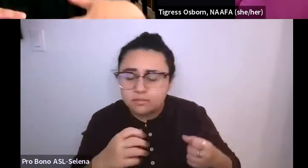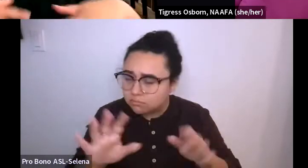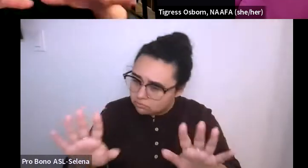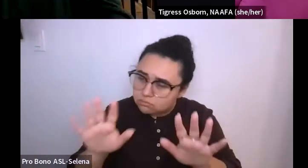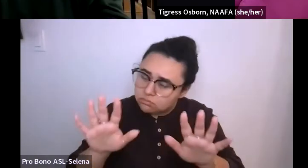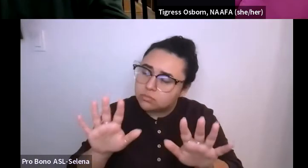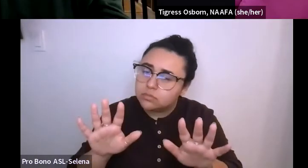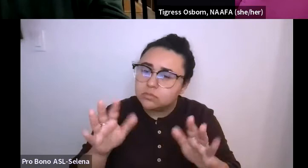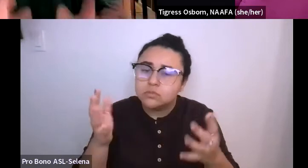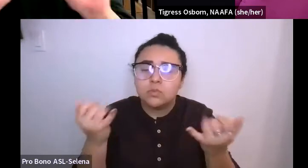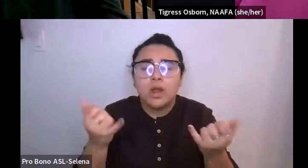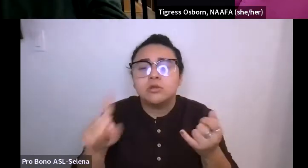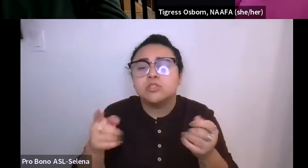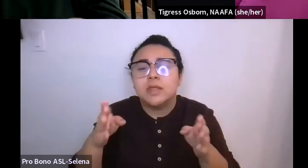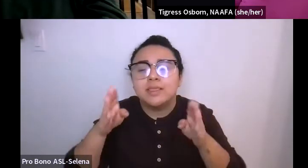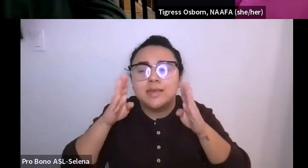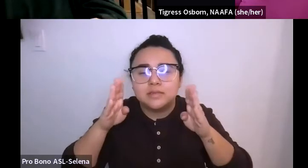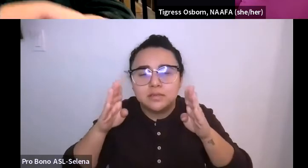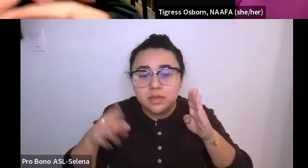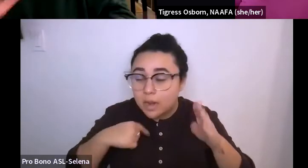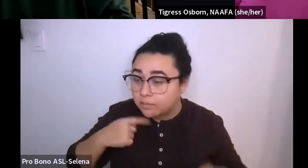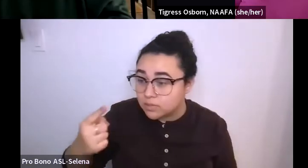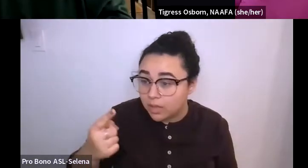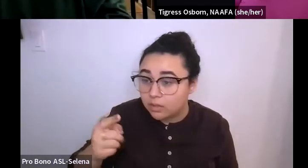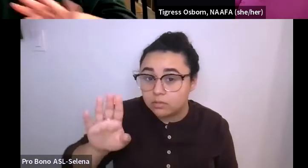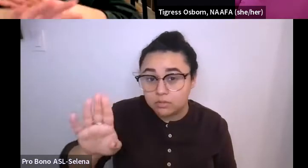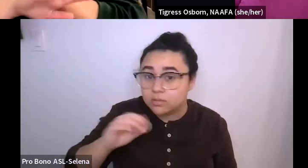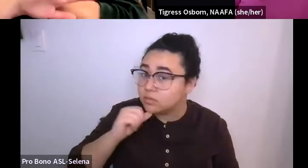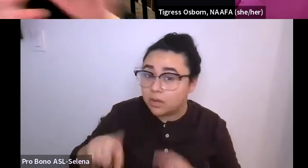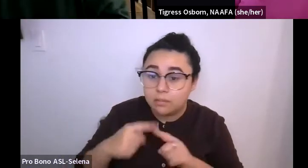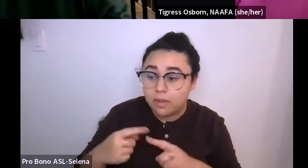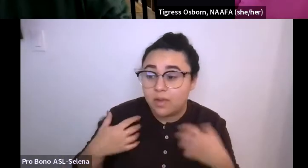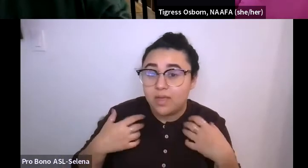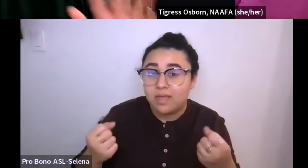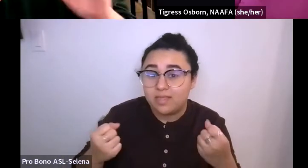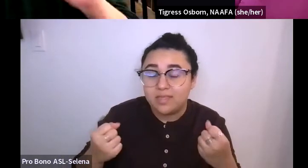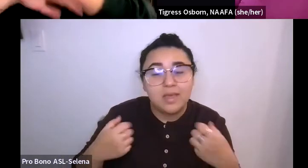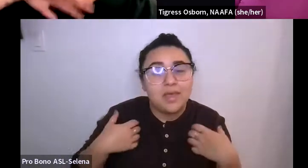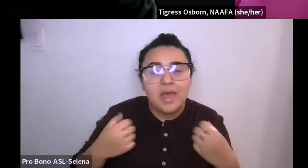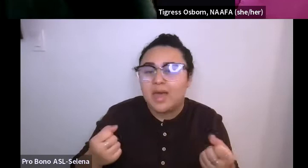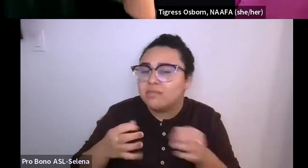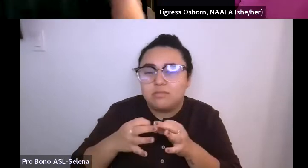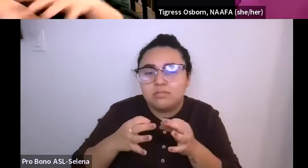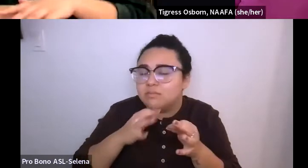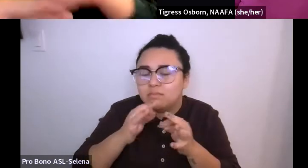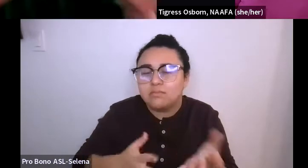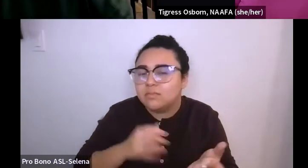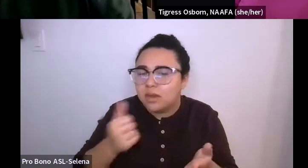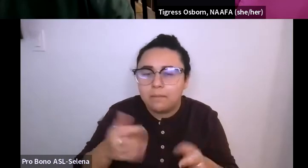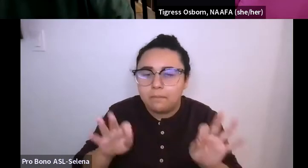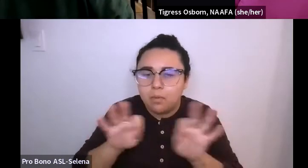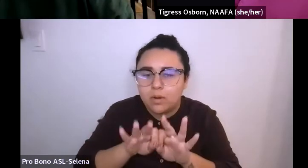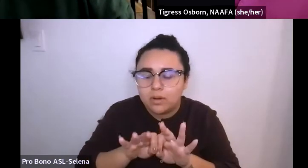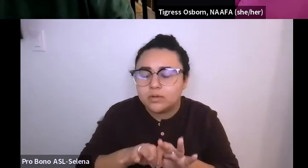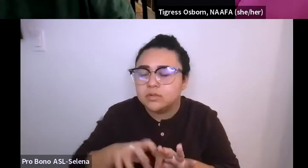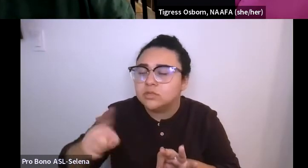right now, just listen. And I'm telling you, it's not about health. Health isn't relevant, or, you know, just be